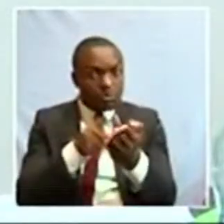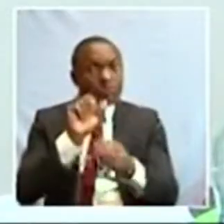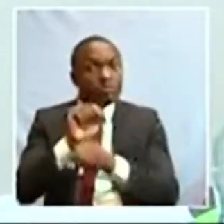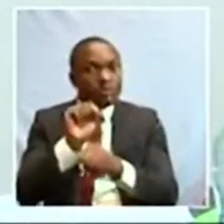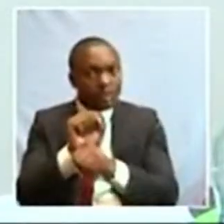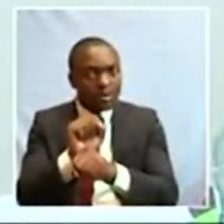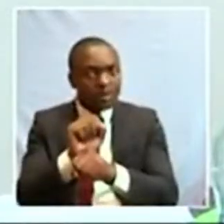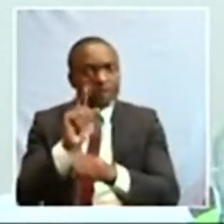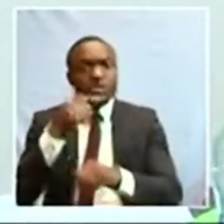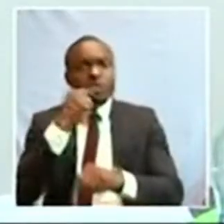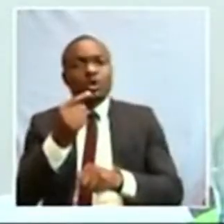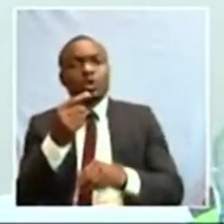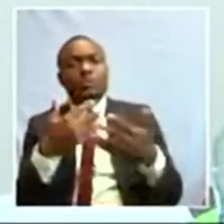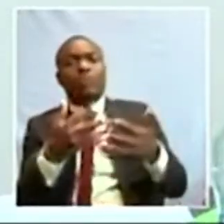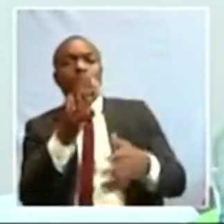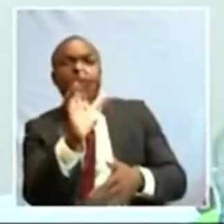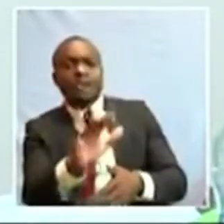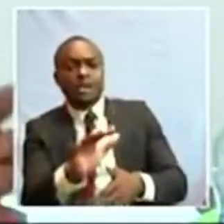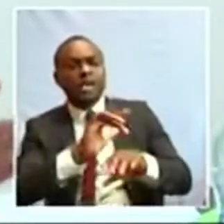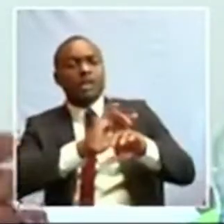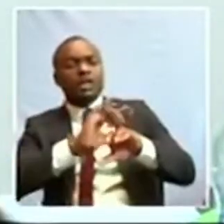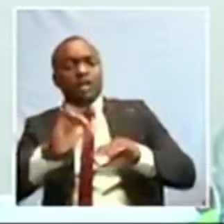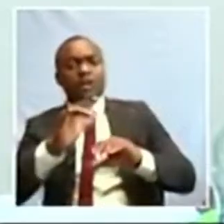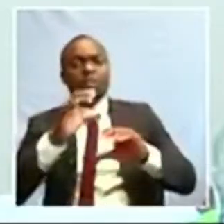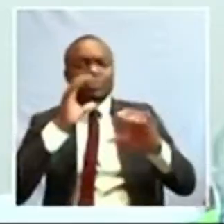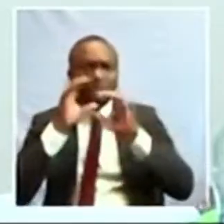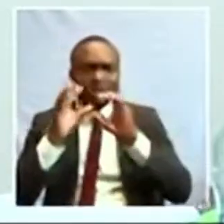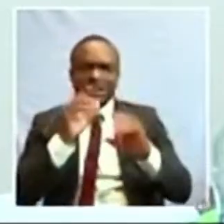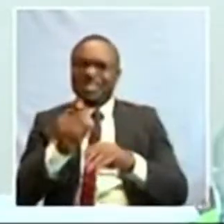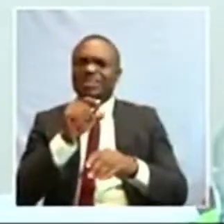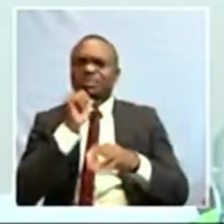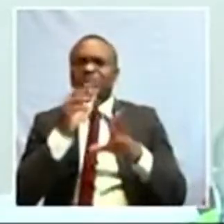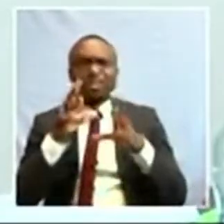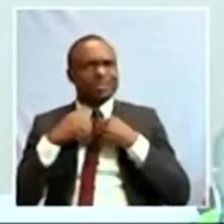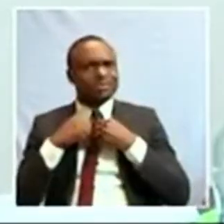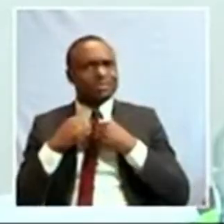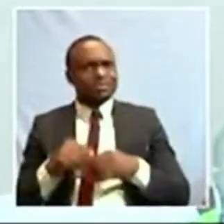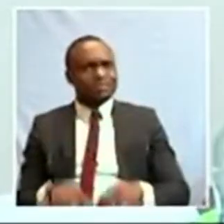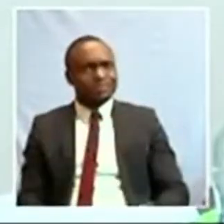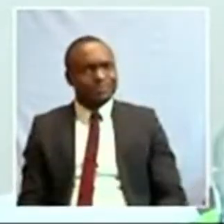the documents were there, it was lack of communication. That is unacceptable.